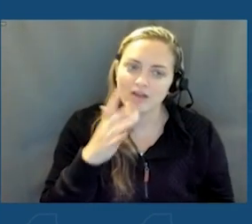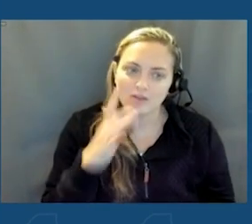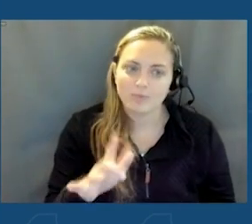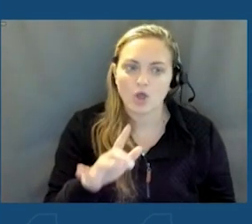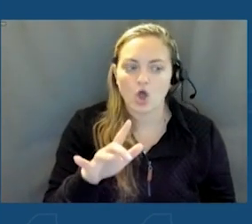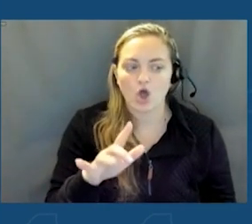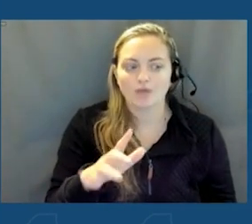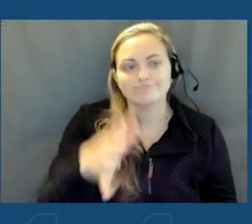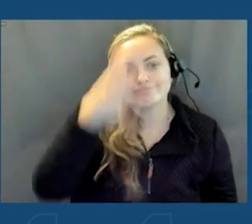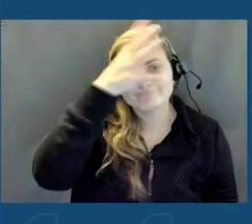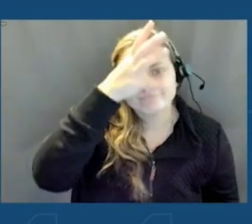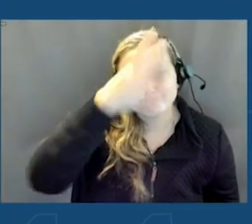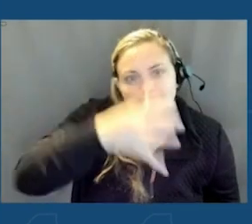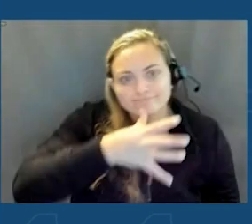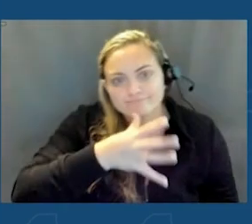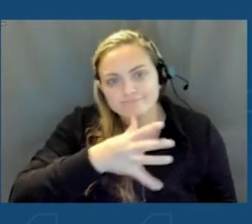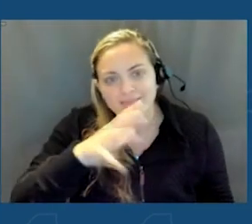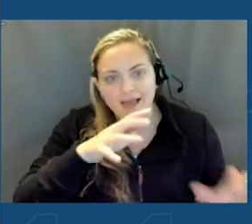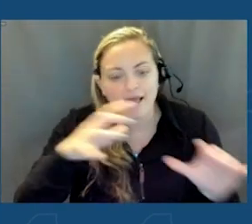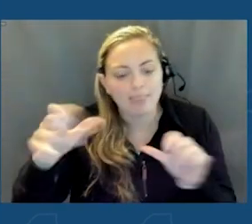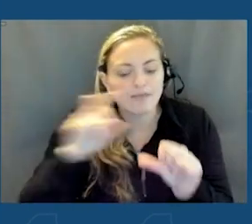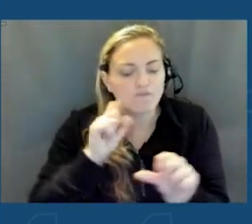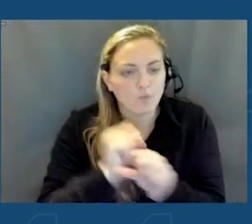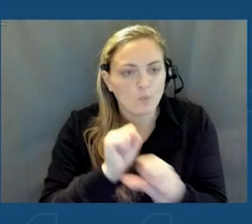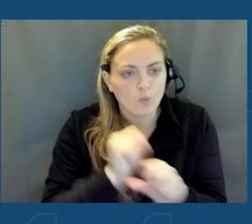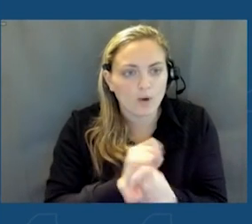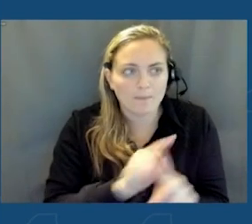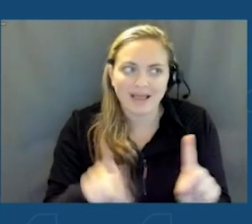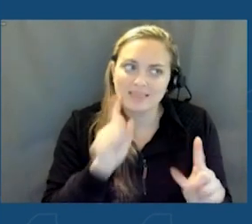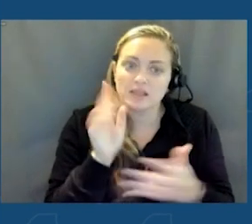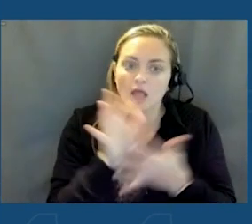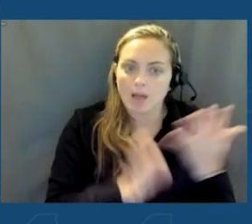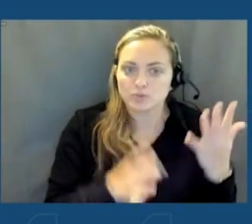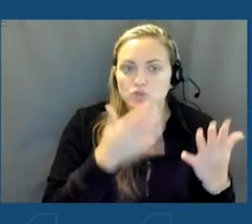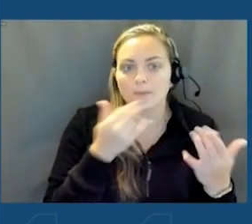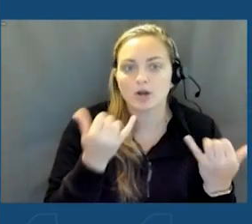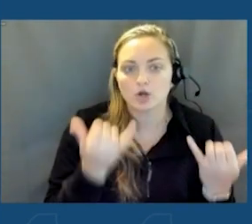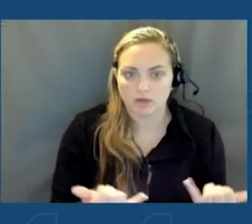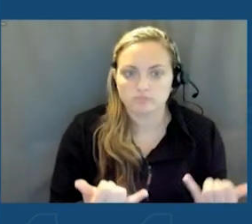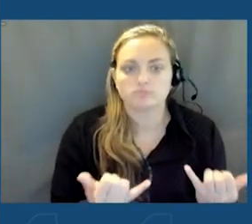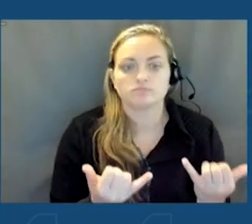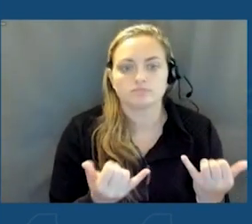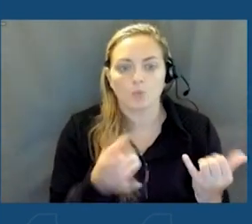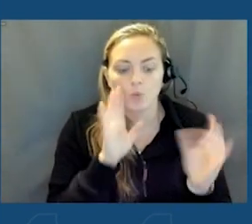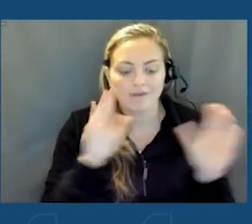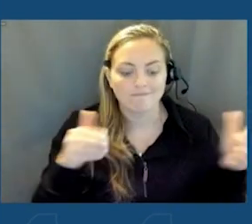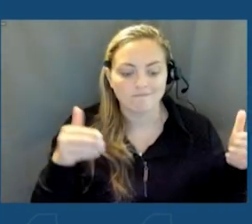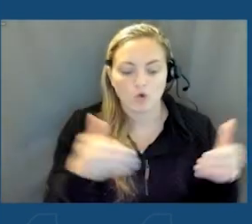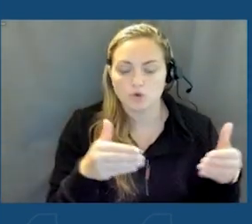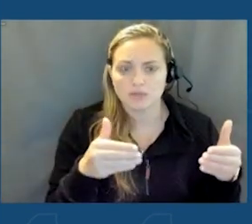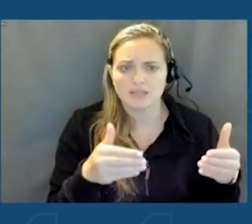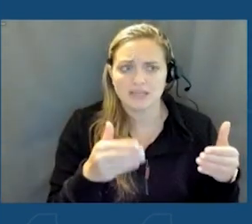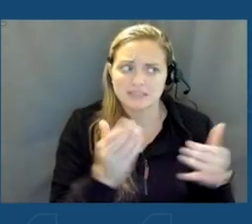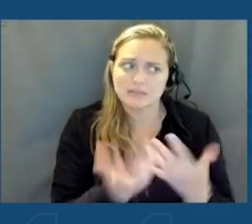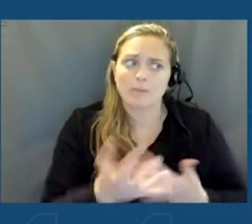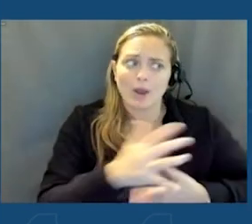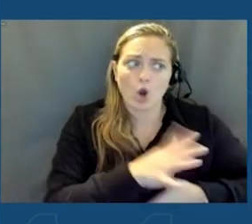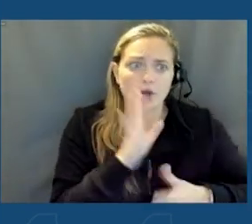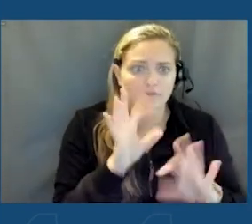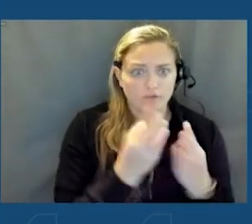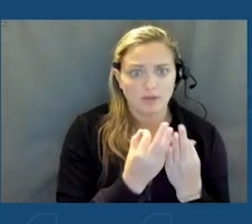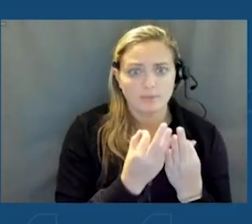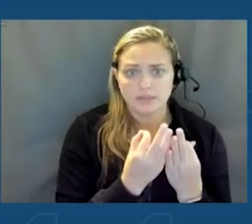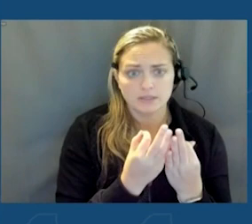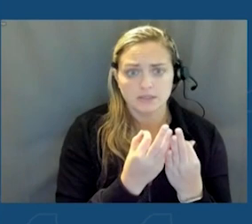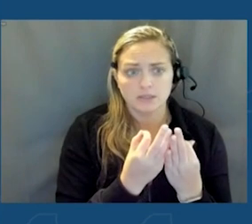now, and then they'll figure it out from there. But I do believe that the options are better, because we have now focused on this as a priority for our families. You're